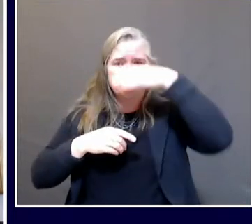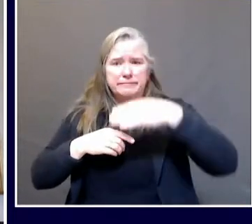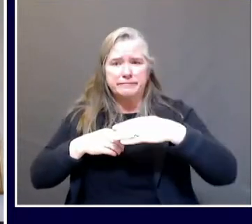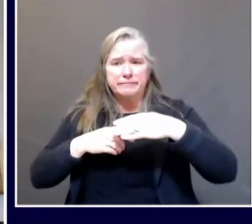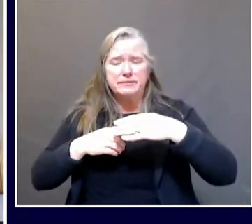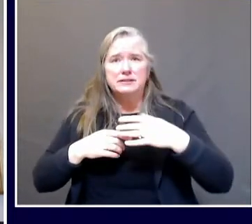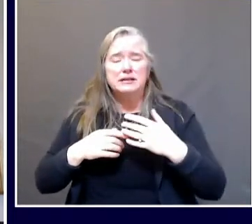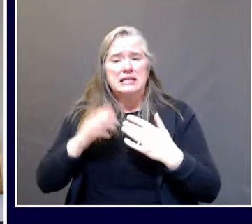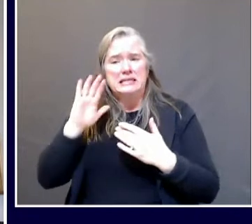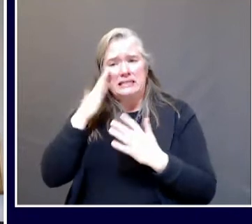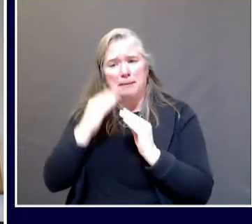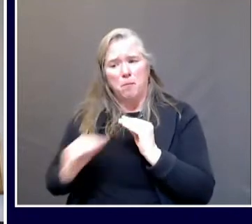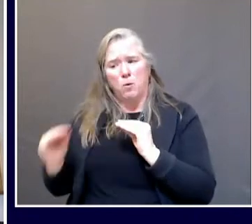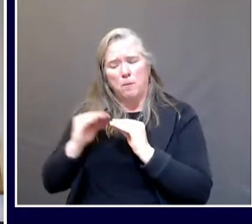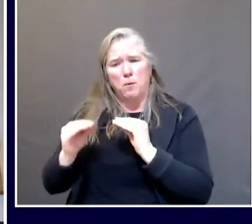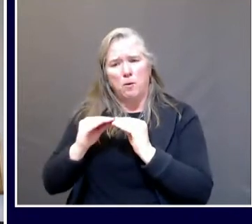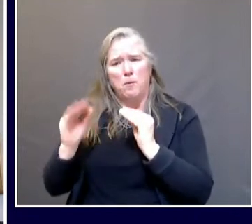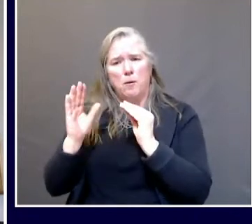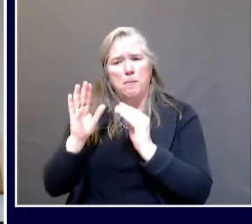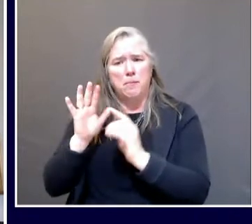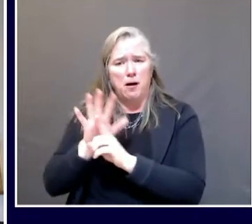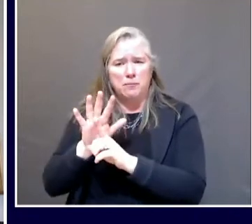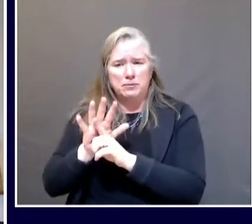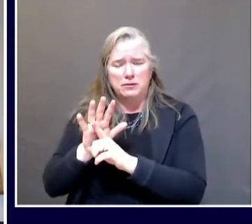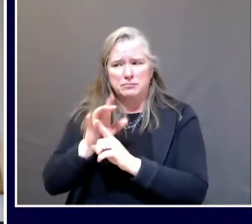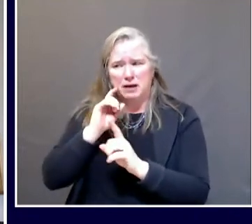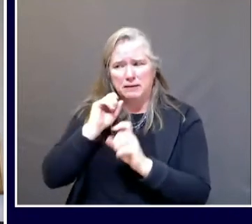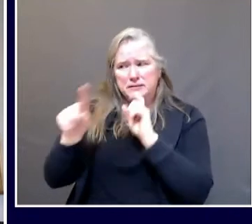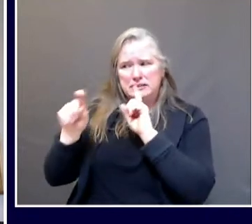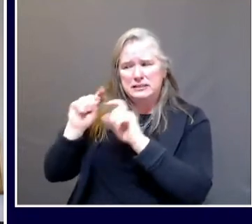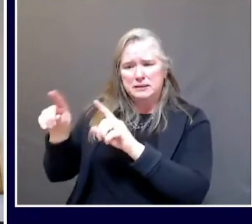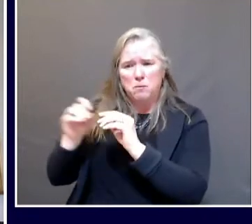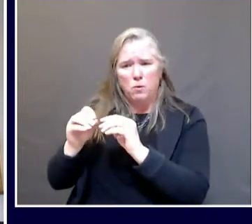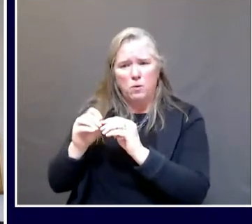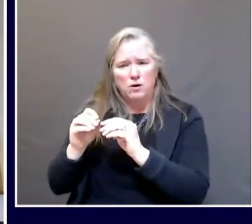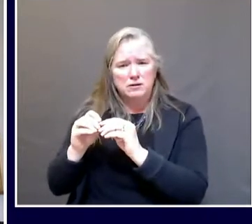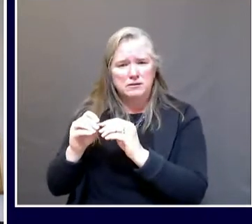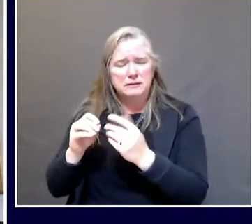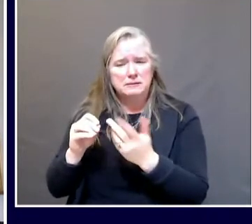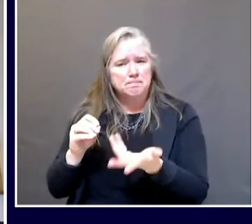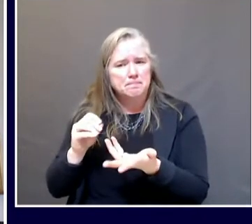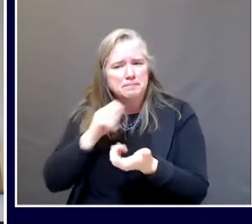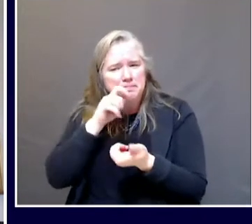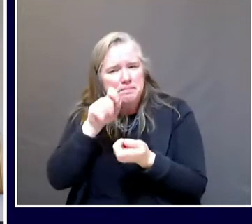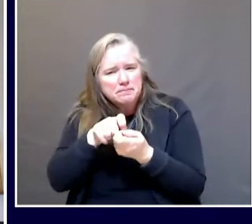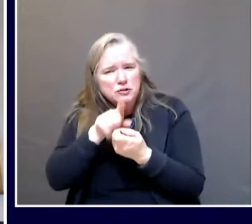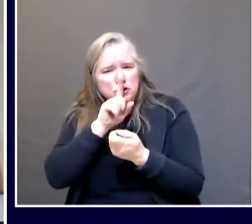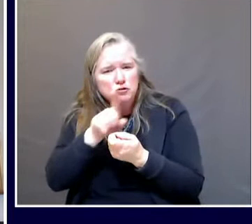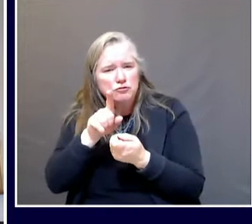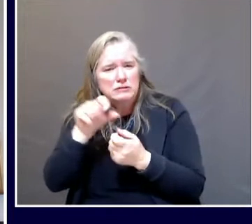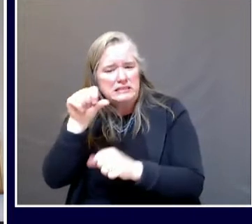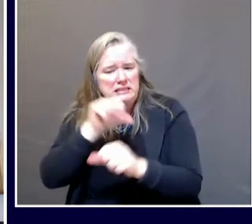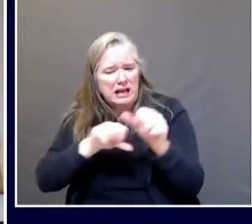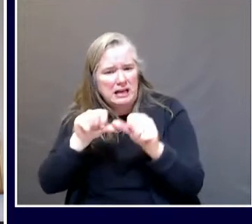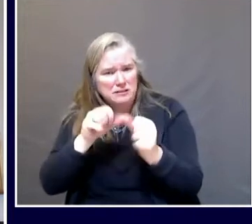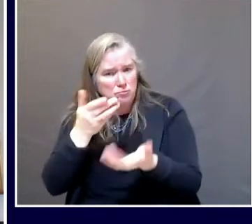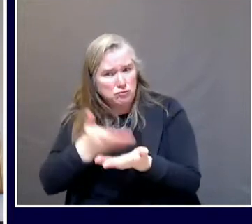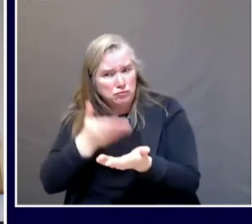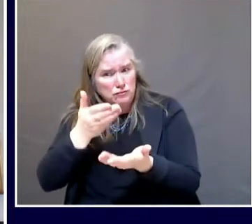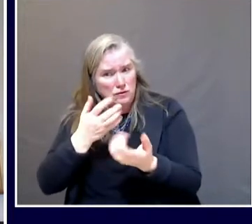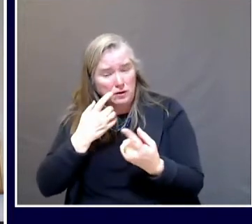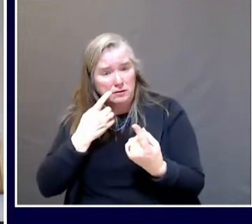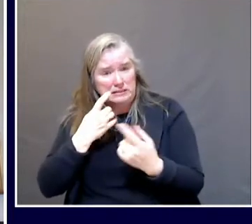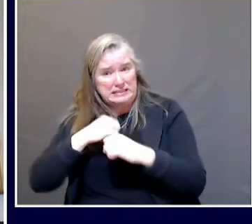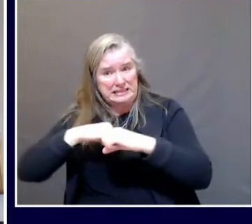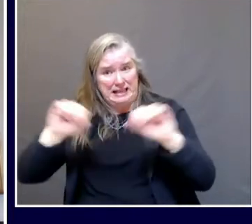in popularity, and I'm not aware of what the science is about the effectiveness of